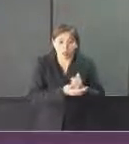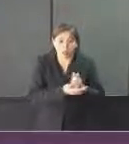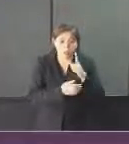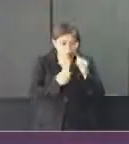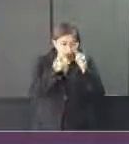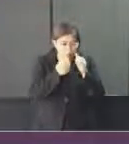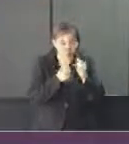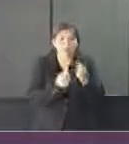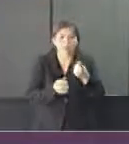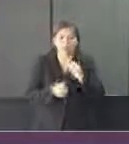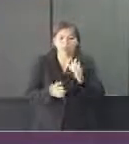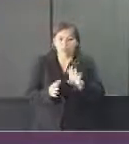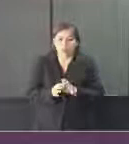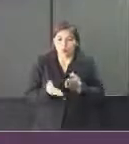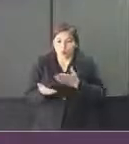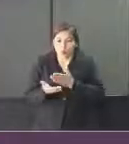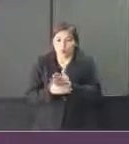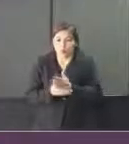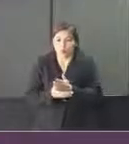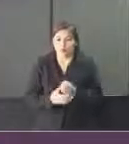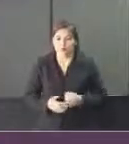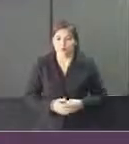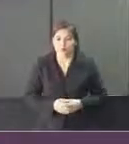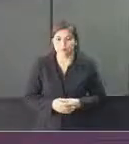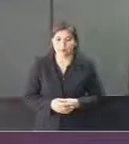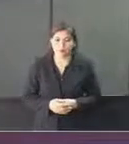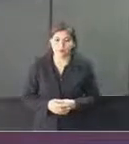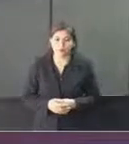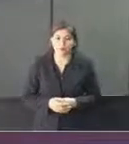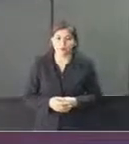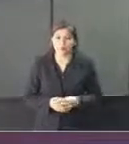another for direct assistance. The first one,